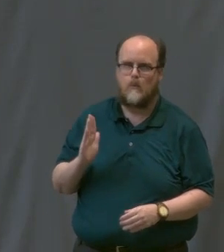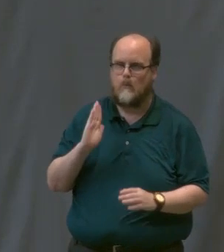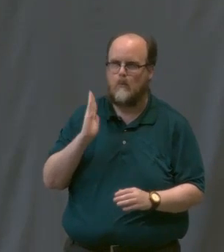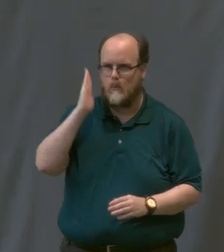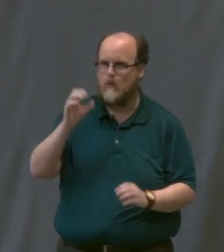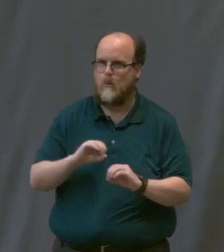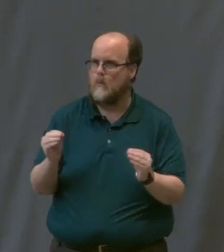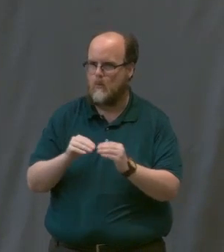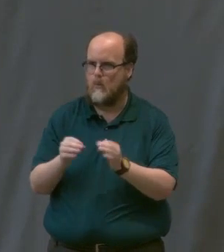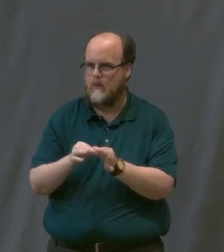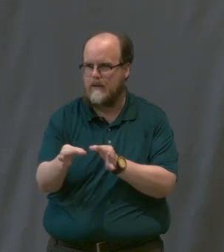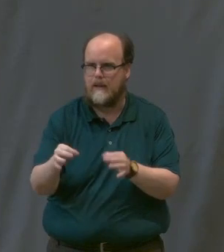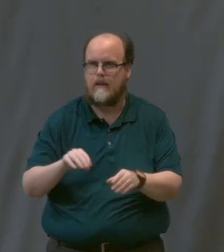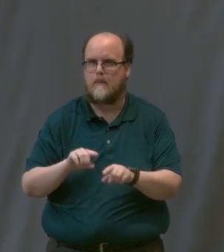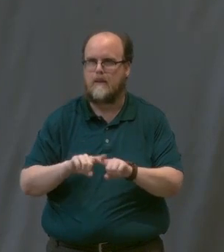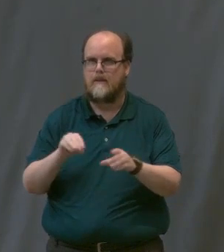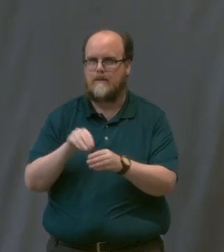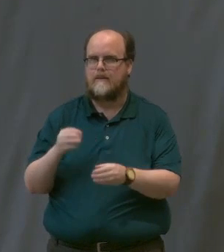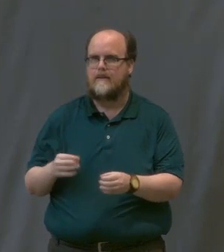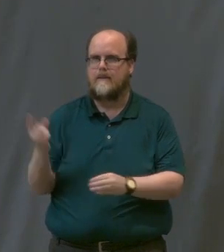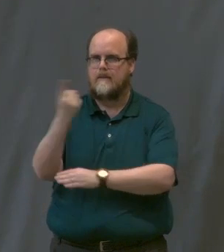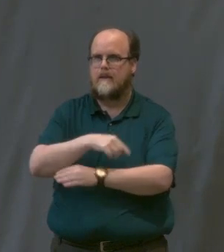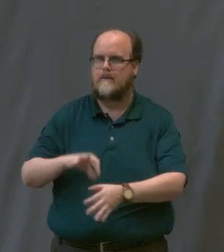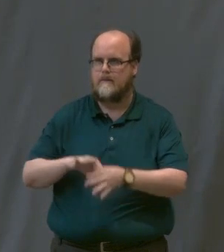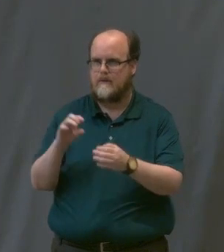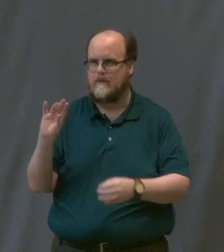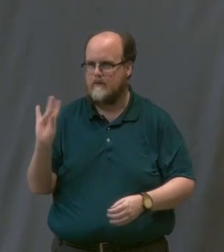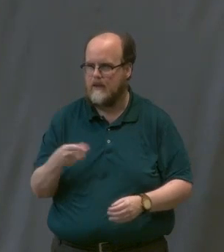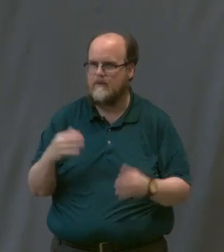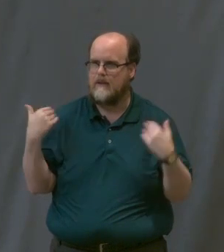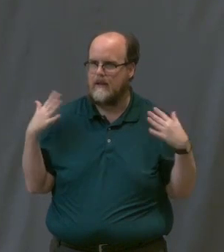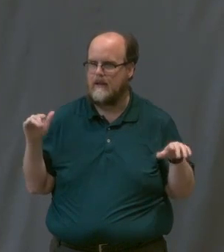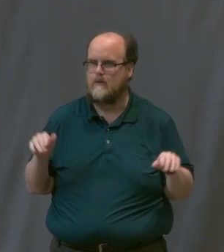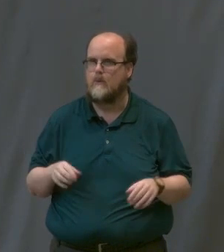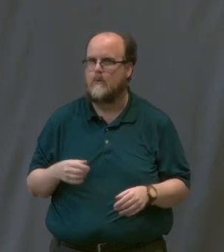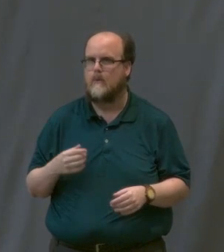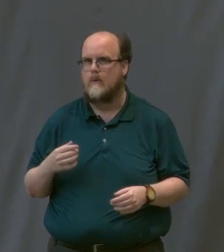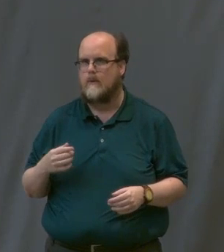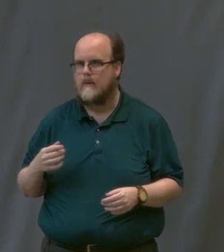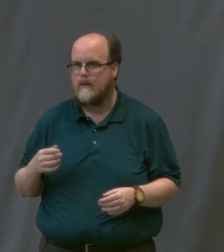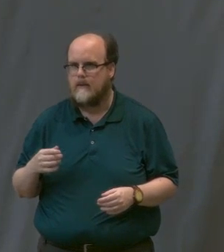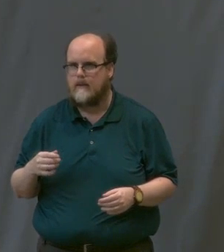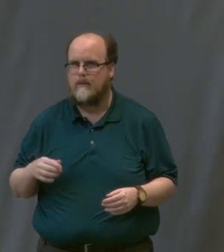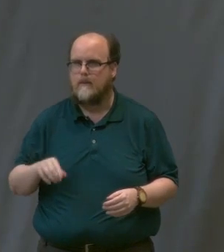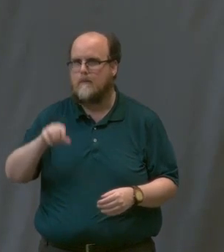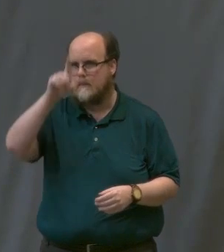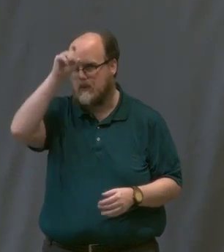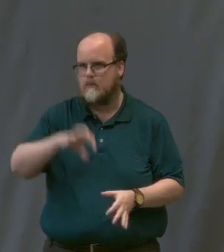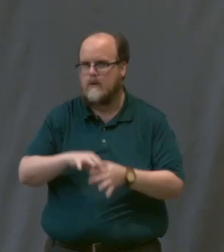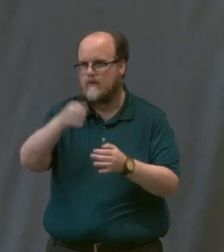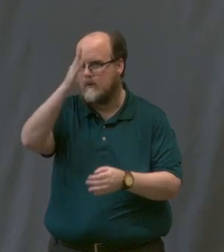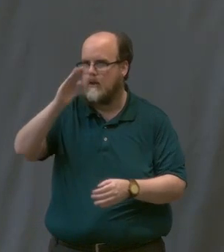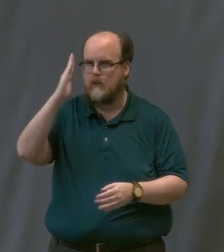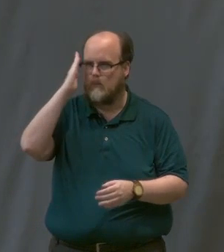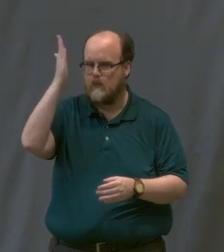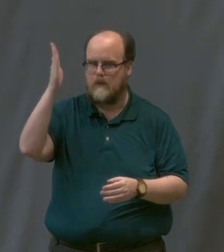longer. But in the days of the sounding of the 7th angel, when he is about to sound, the mystery of God would be